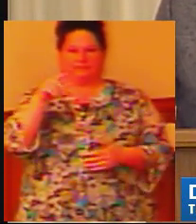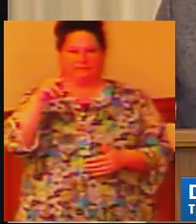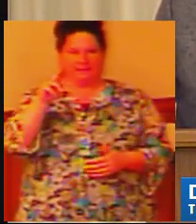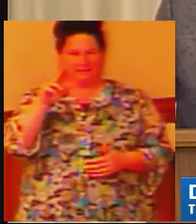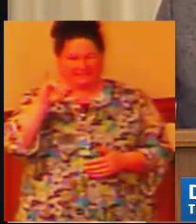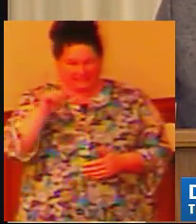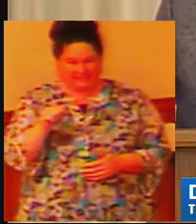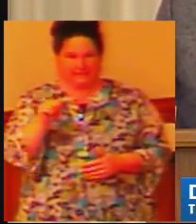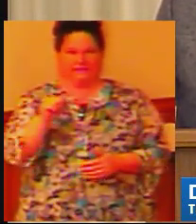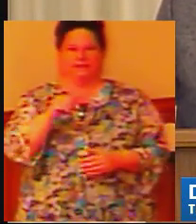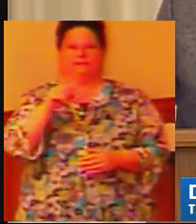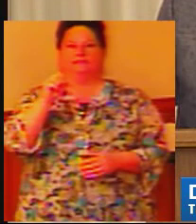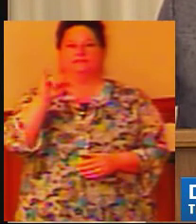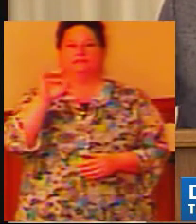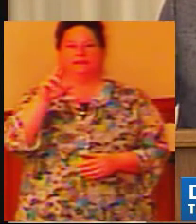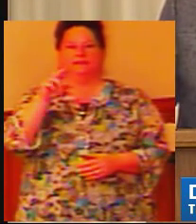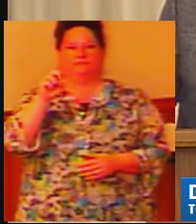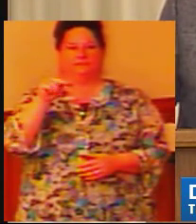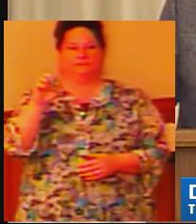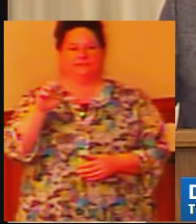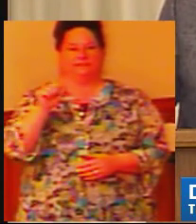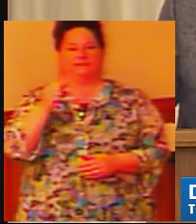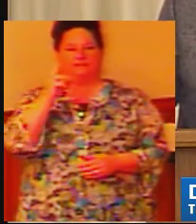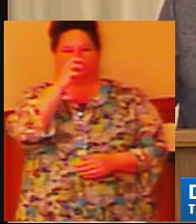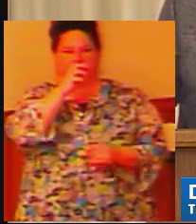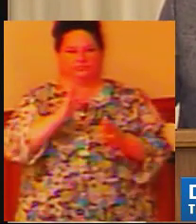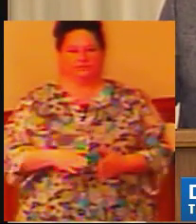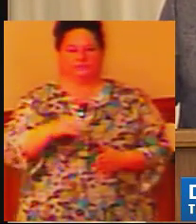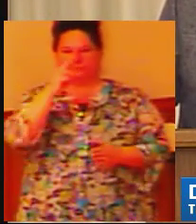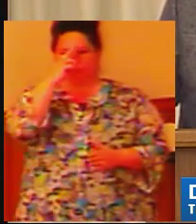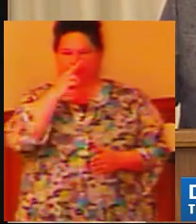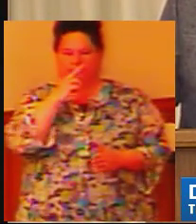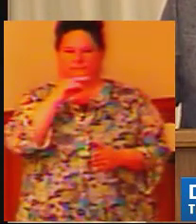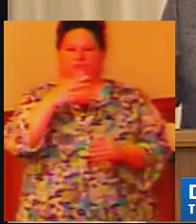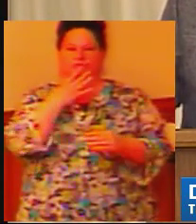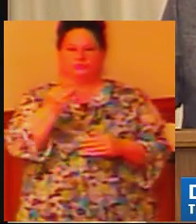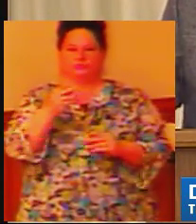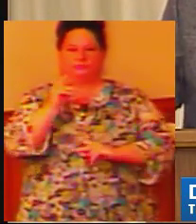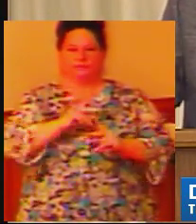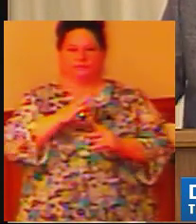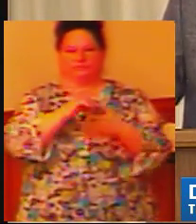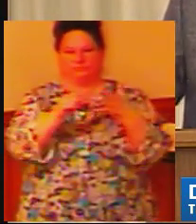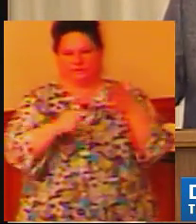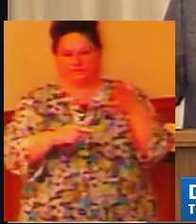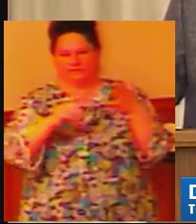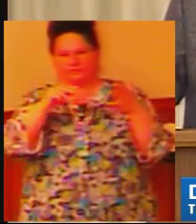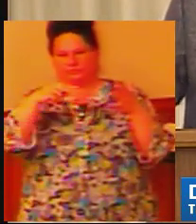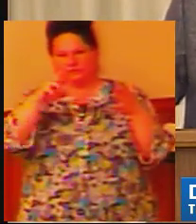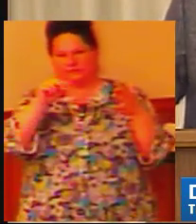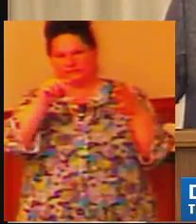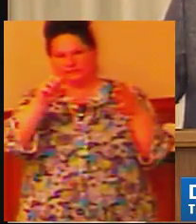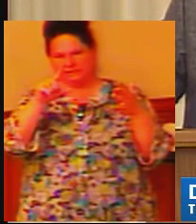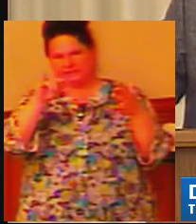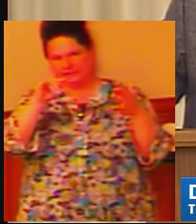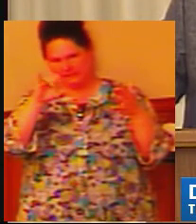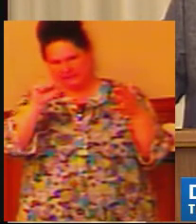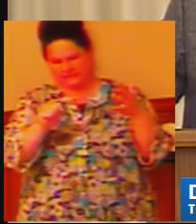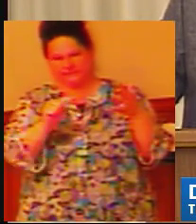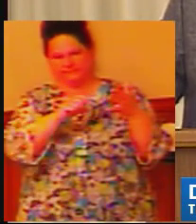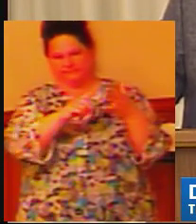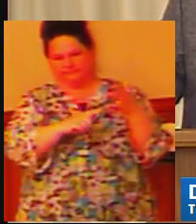and Cyrene, and strangers of Rome, Jews and proselytes.